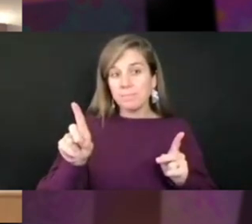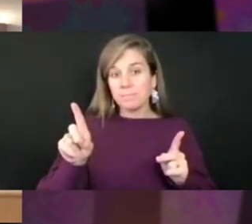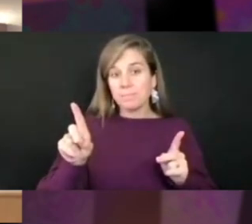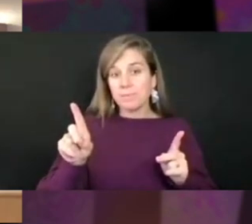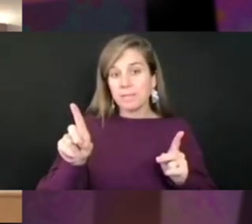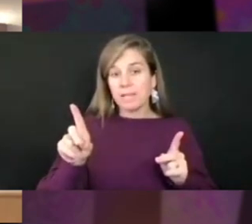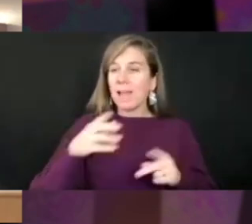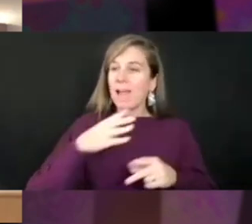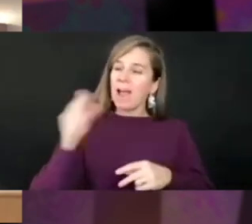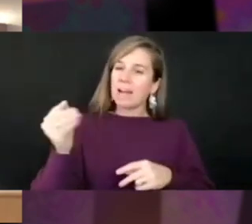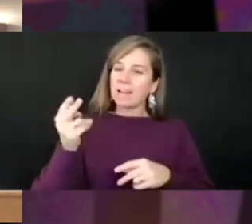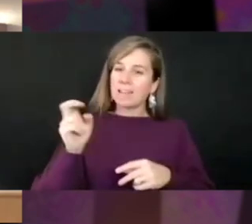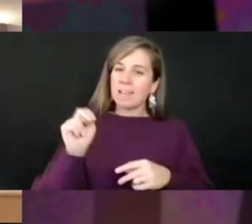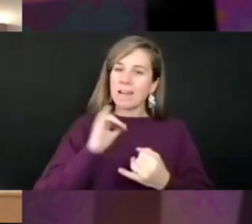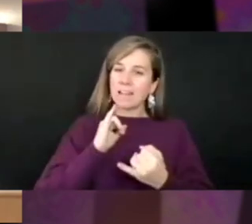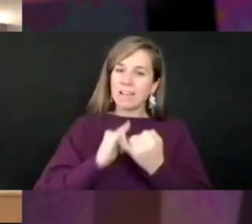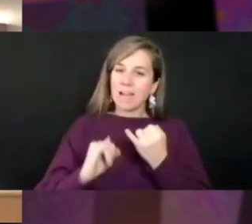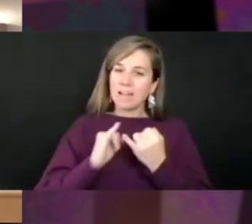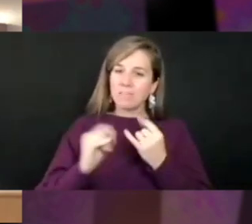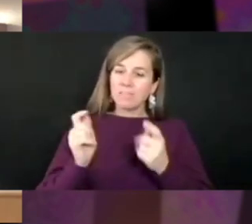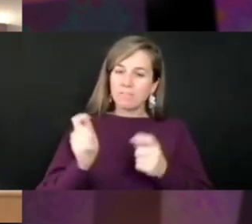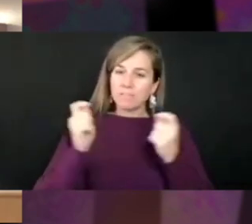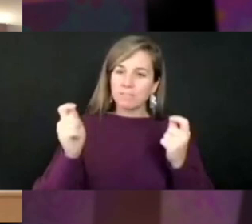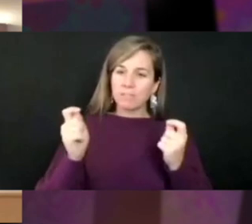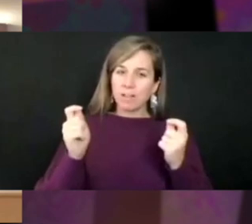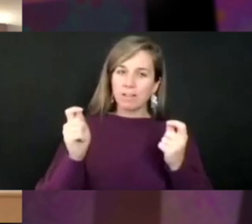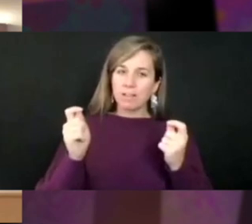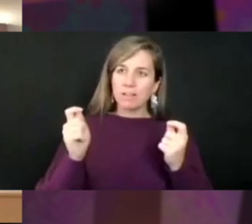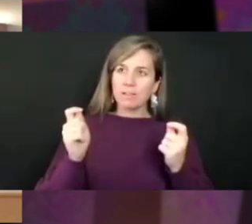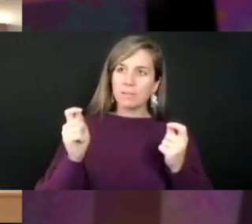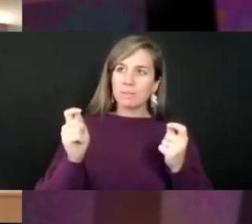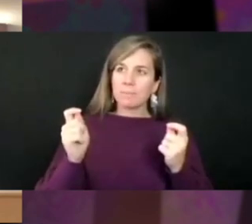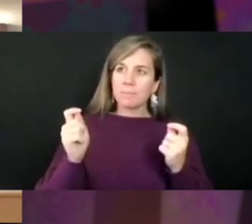And then at the end of the festival, we took all of that down